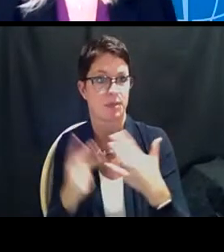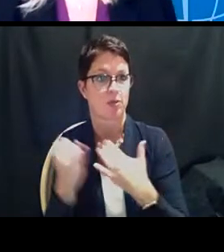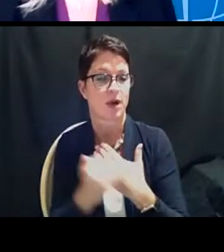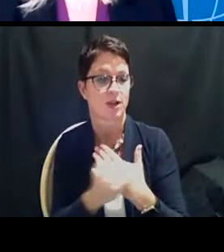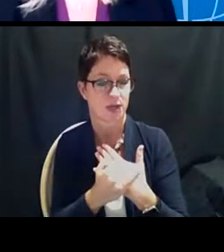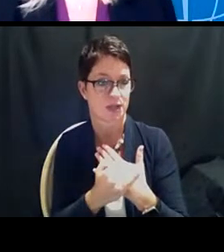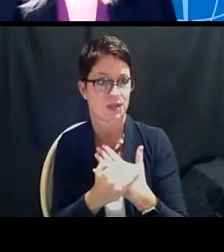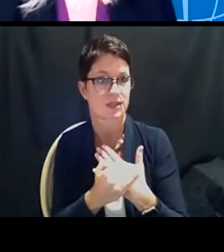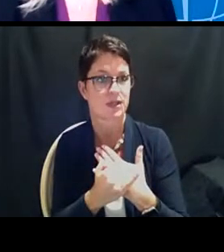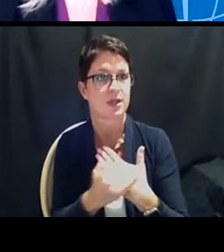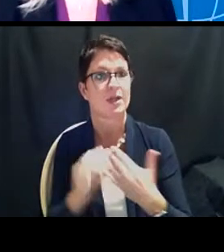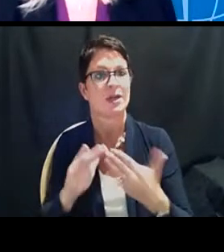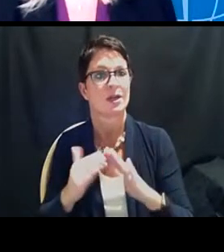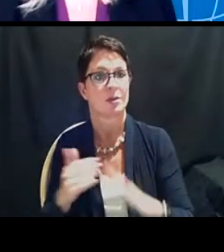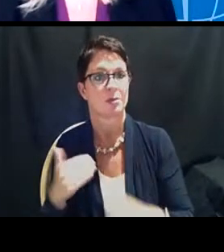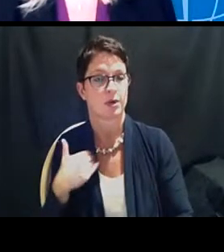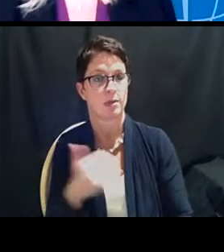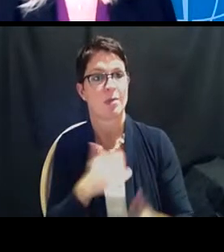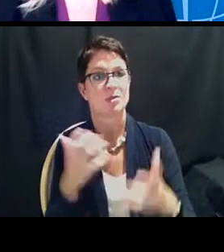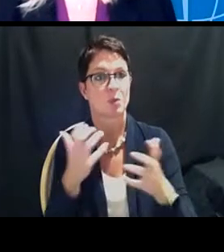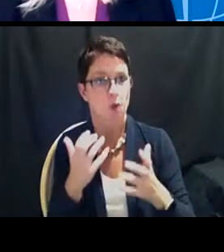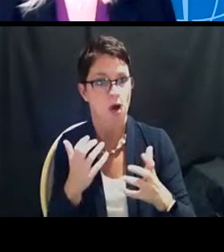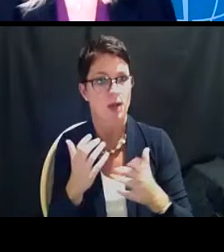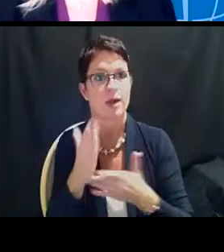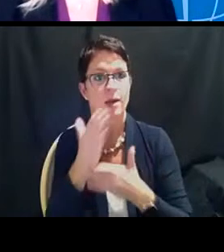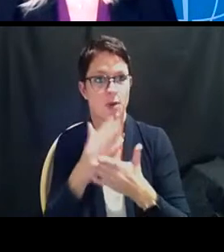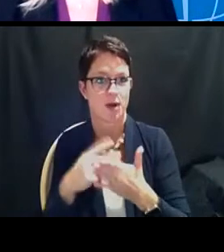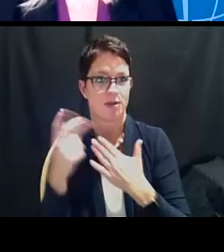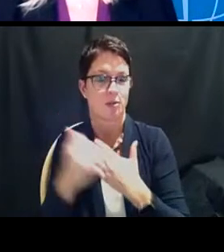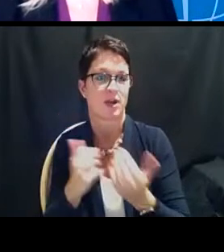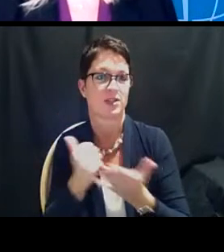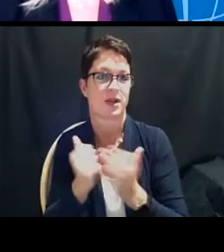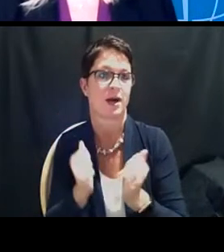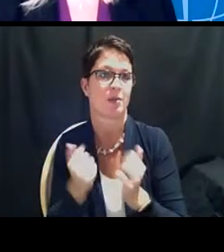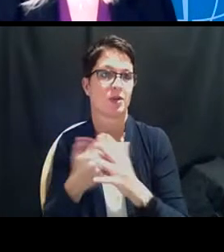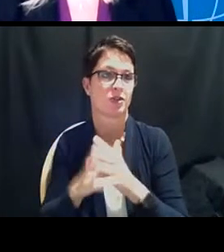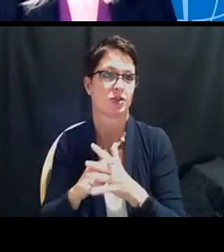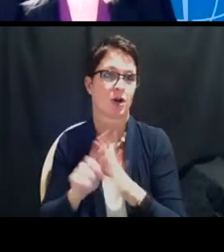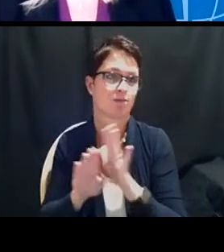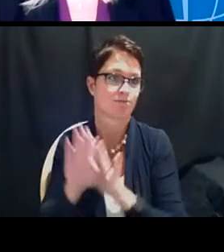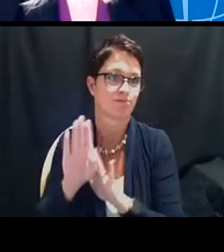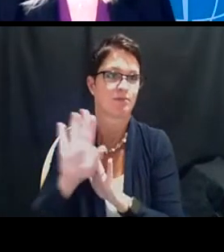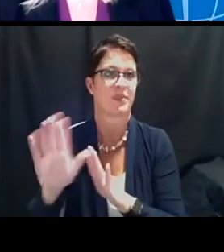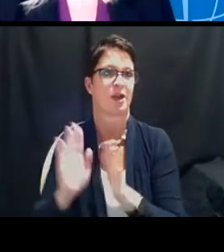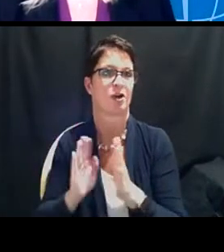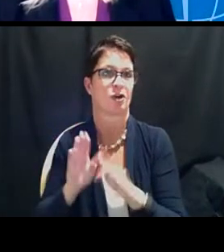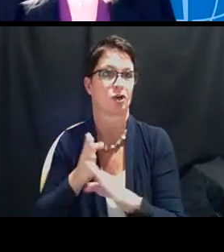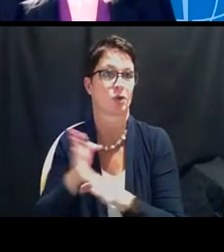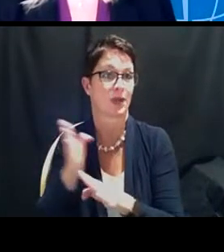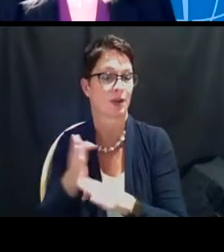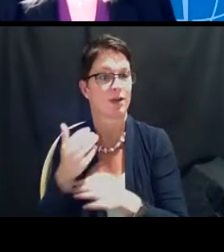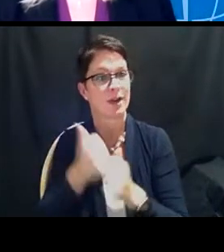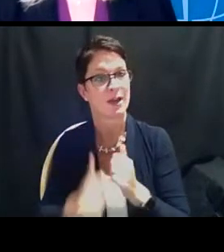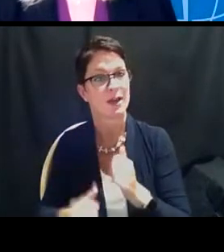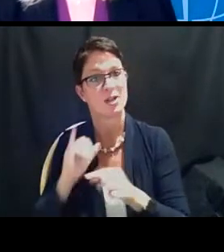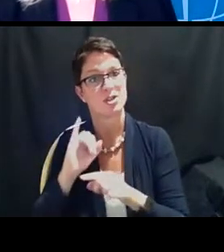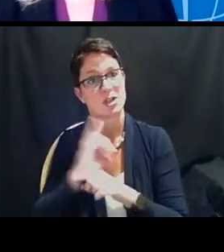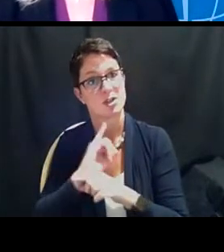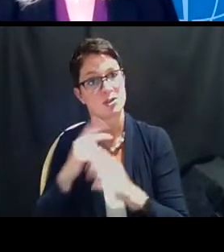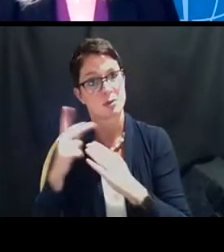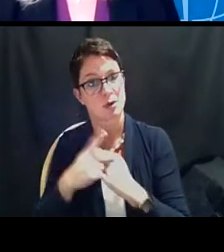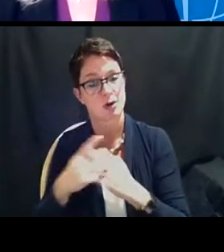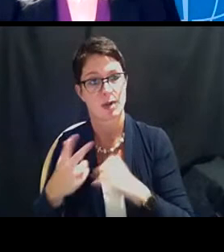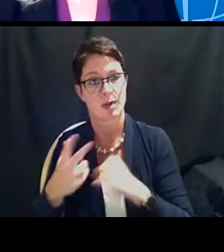whose community members want a piece of this project to help launch their careers. So each apprenticeship program reserves